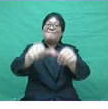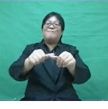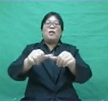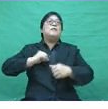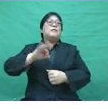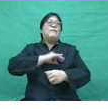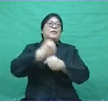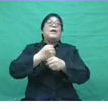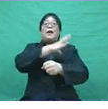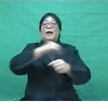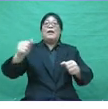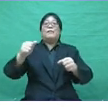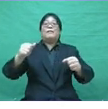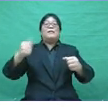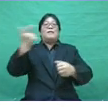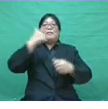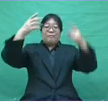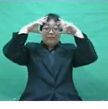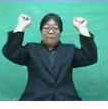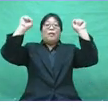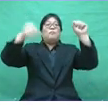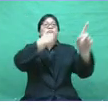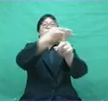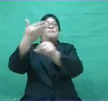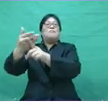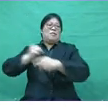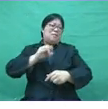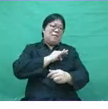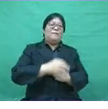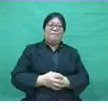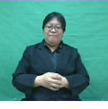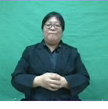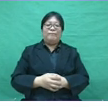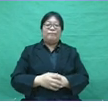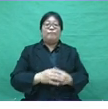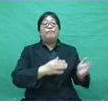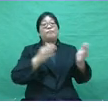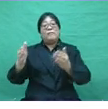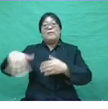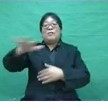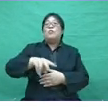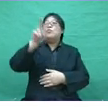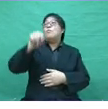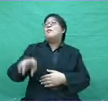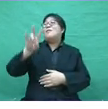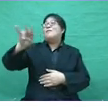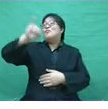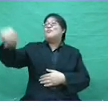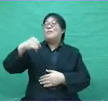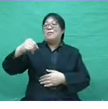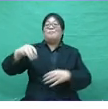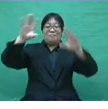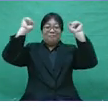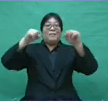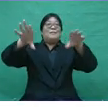and prevent employers from being retrenched their employees. More than 2.7 million employees benefited